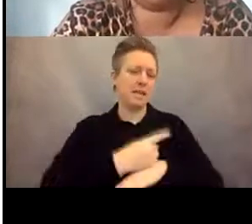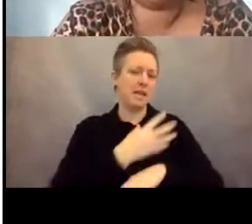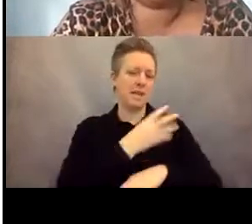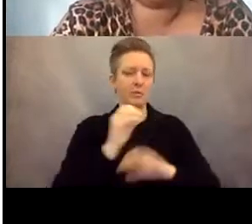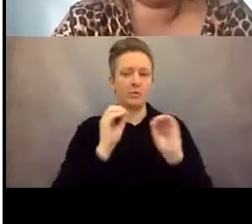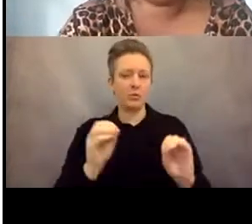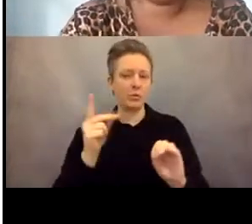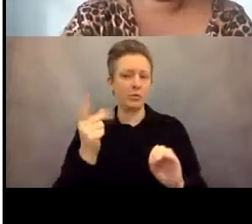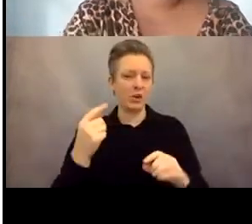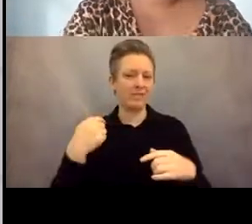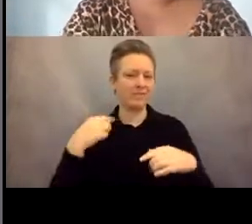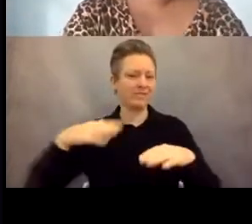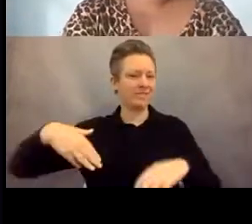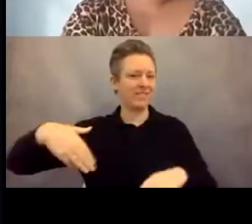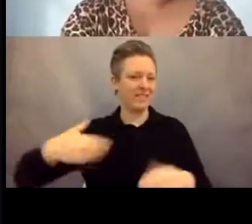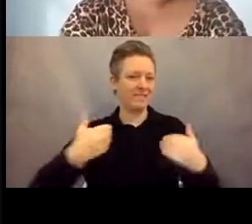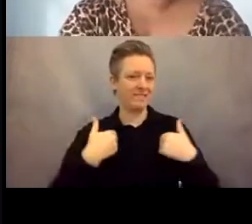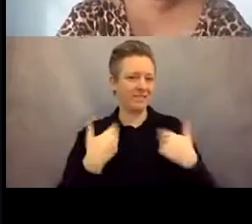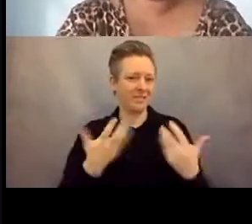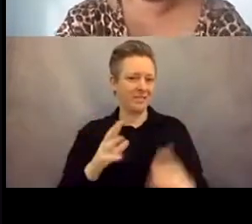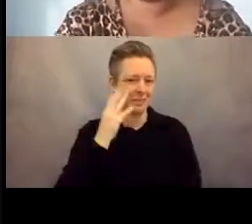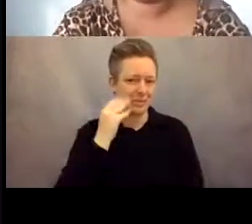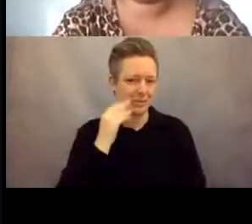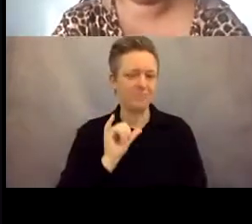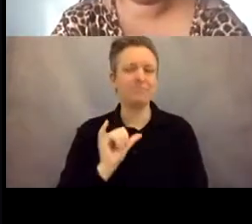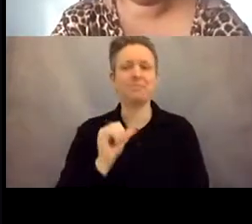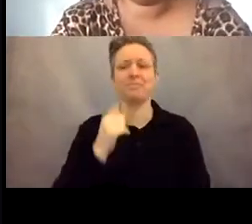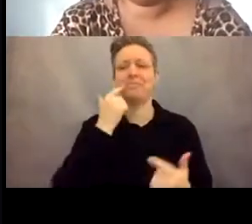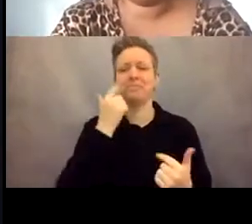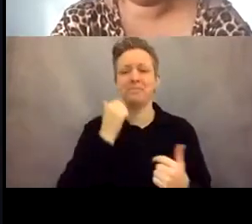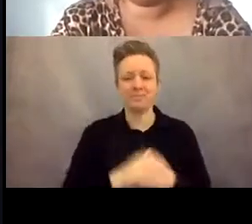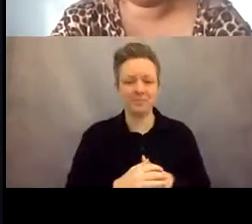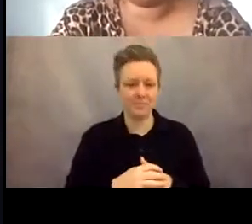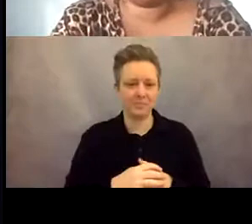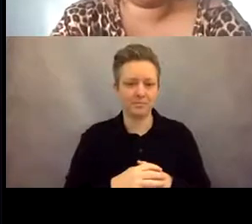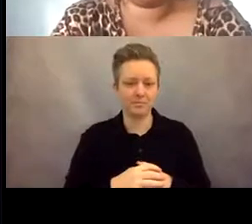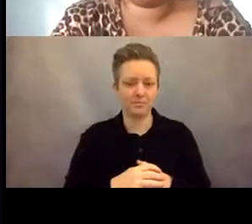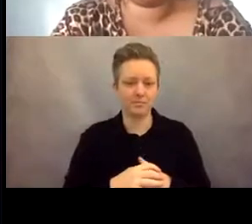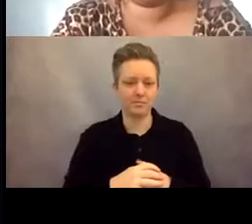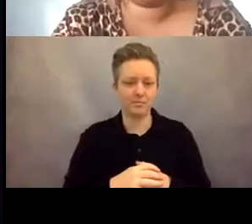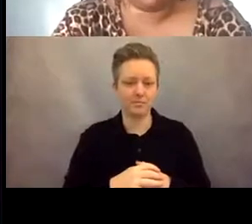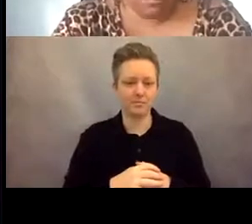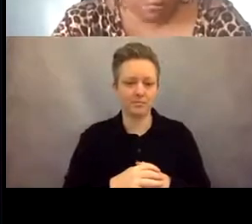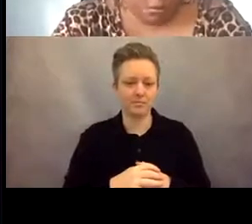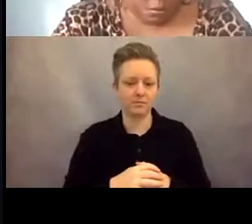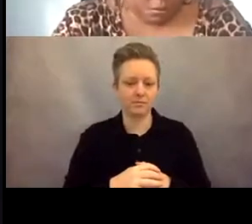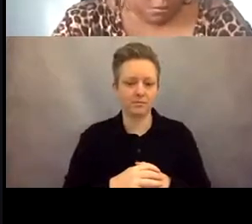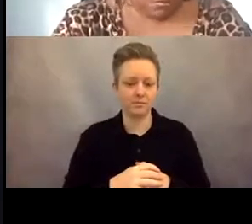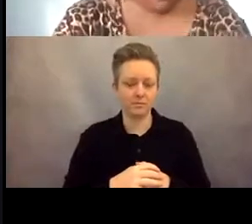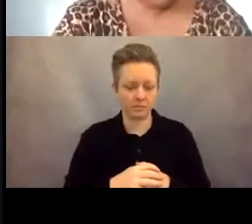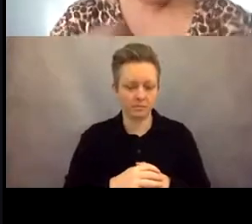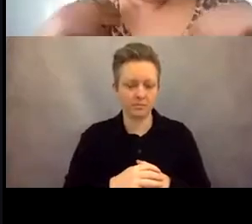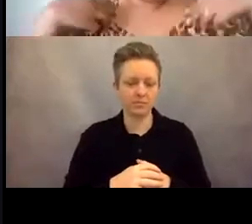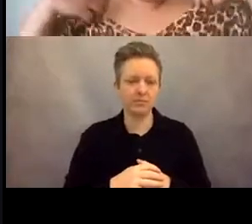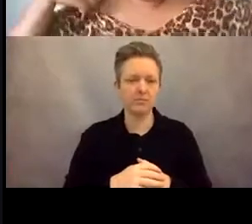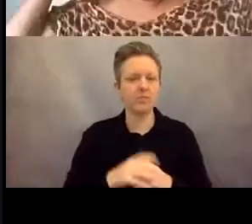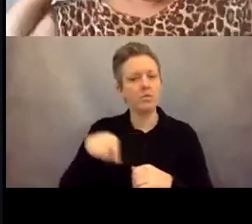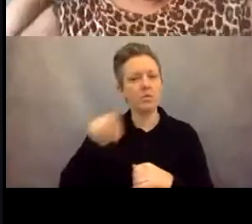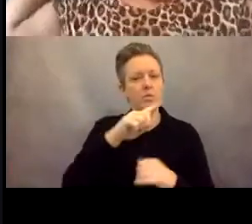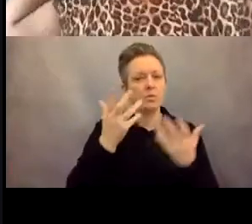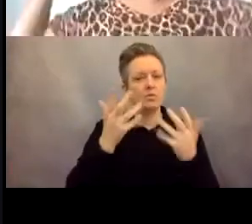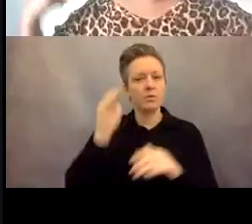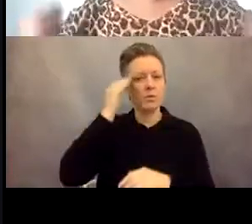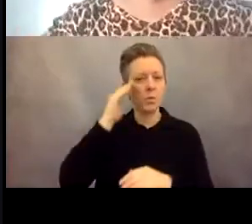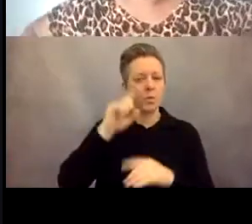I do this work, is it's always held in a larger context of systematic oppression. You know this so well, but a reminder that the degree to which